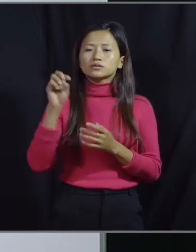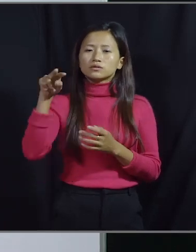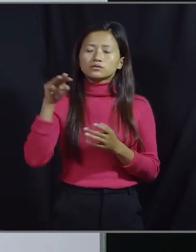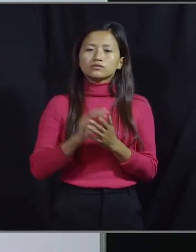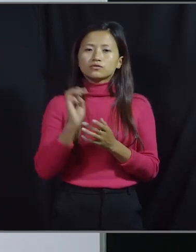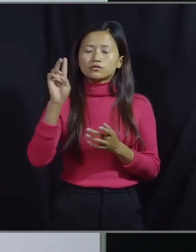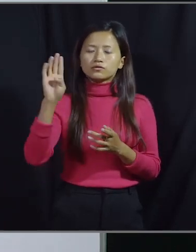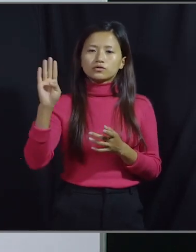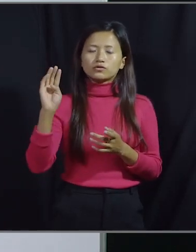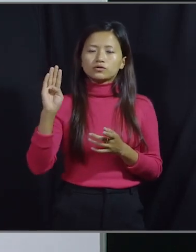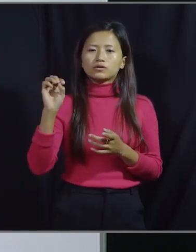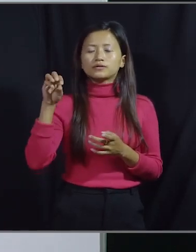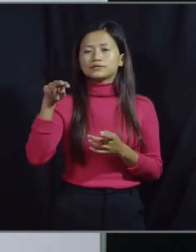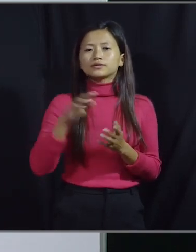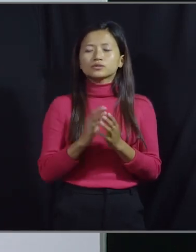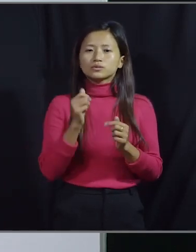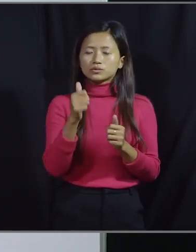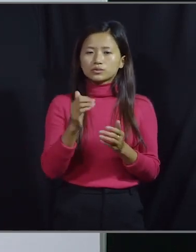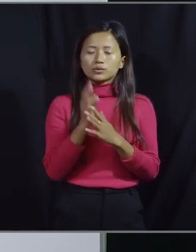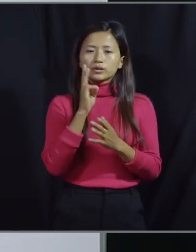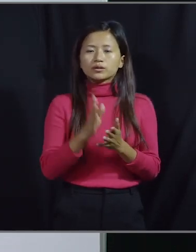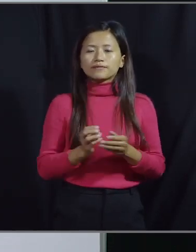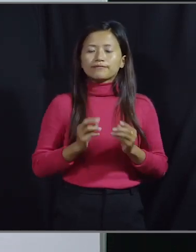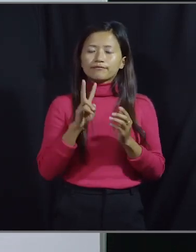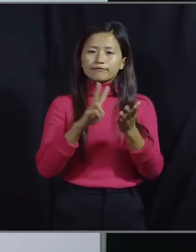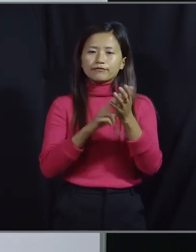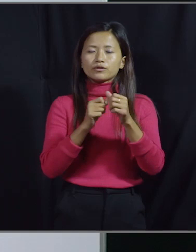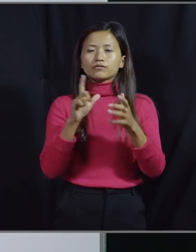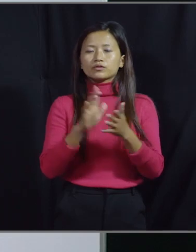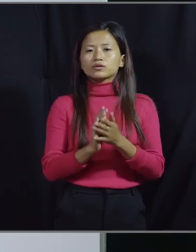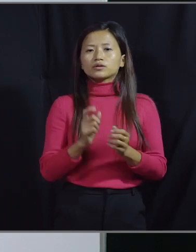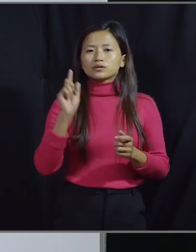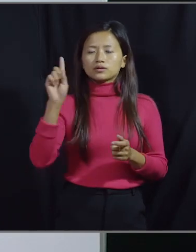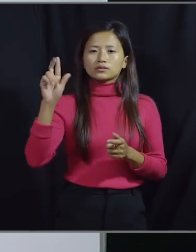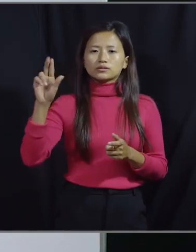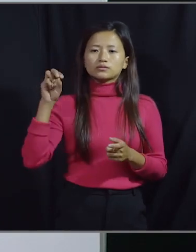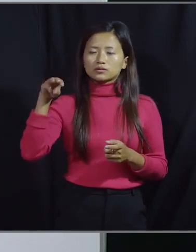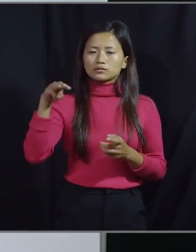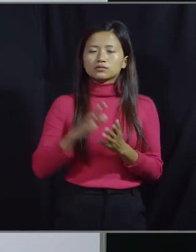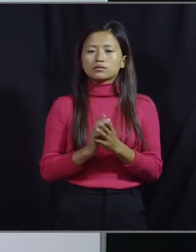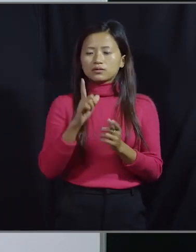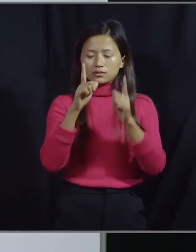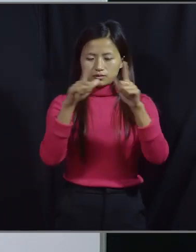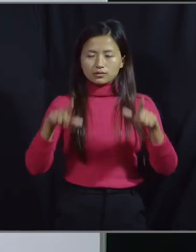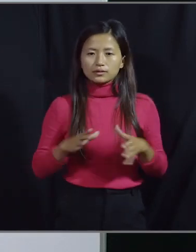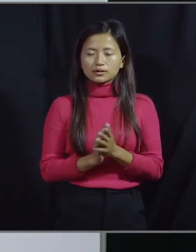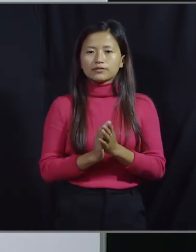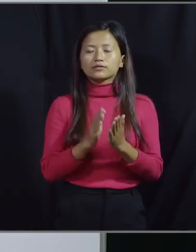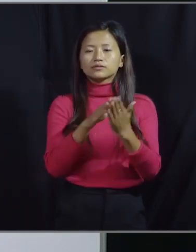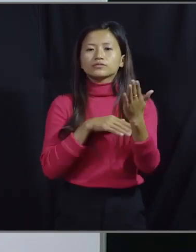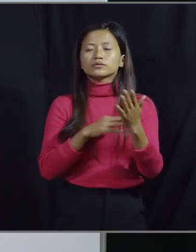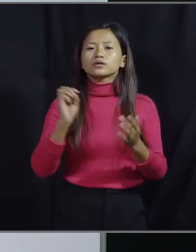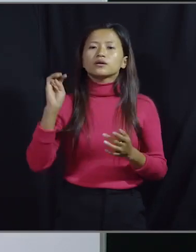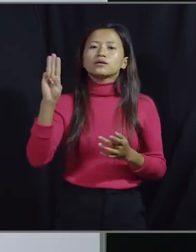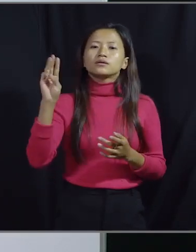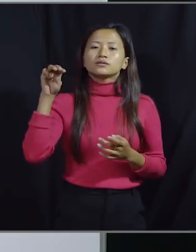was agreed that the goodwill of the firm be valued at 18,000, the land having book value of 30,000